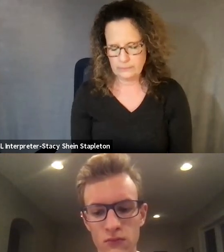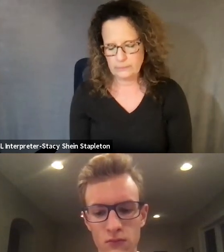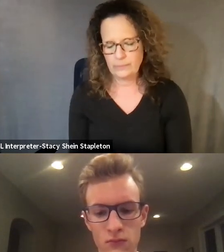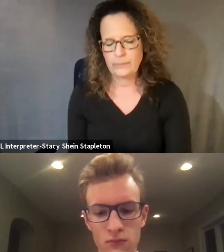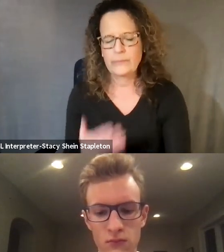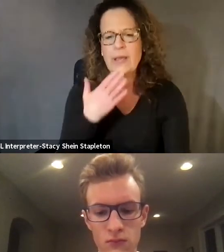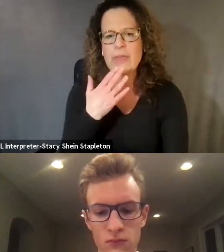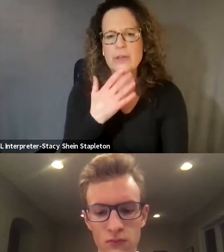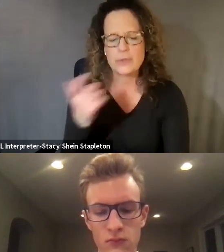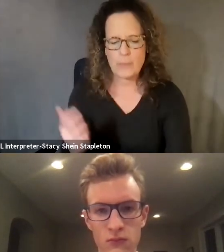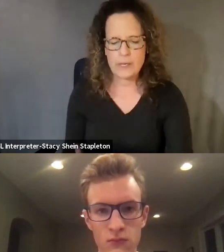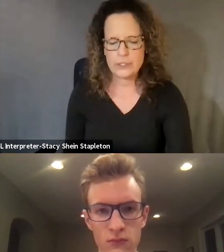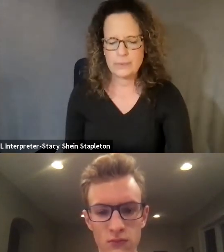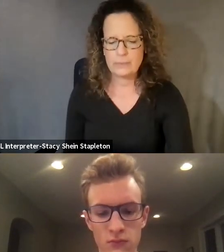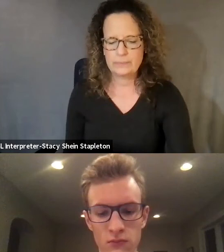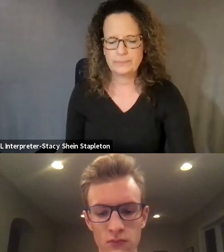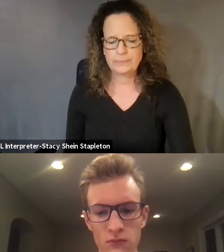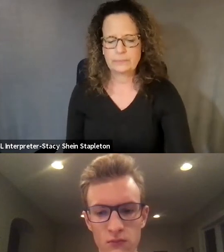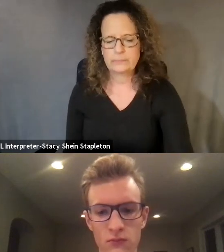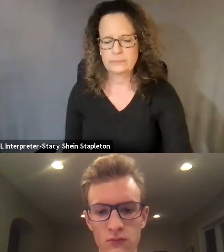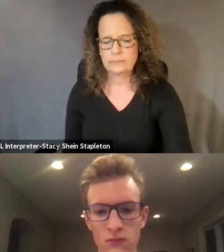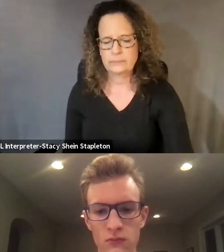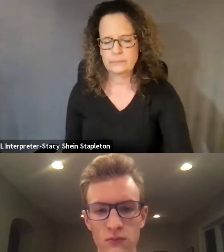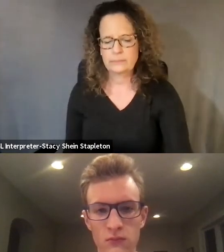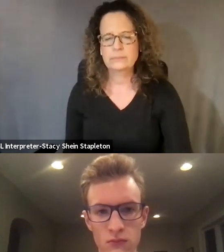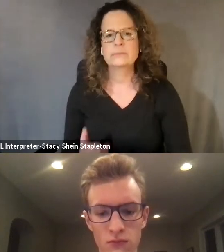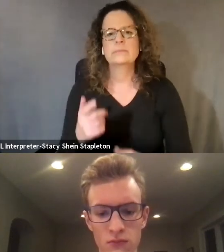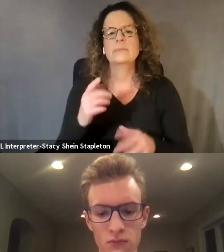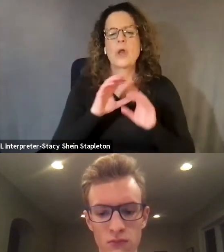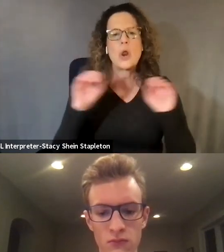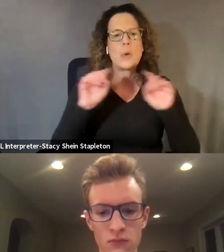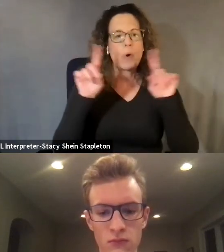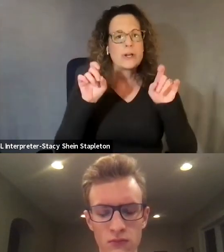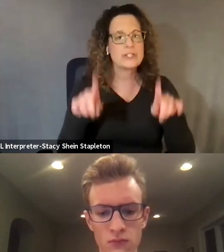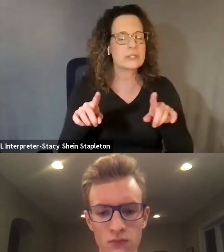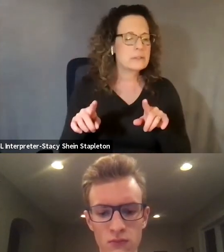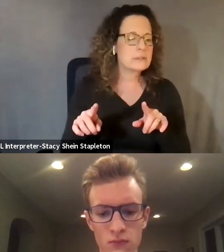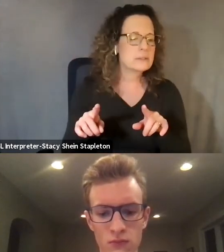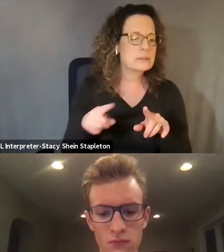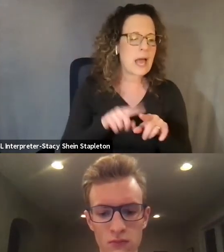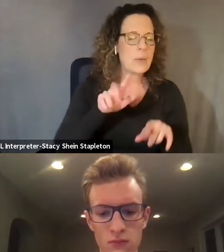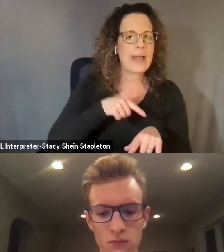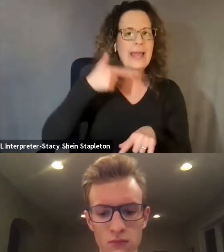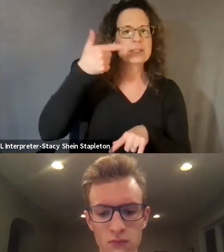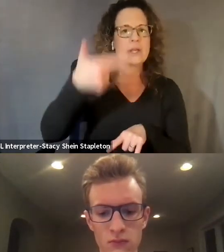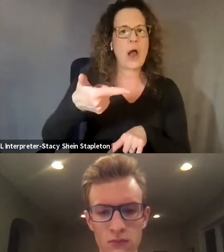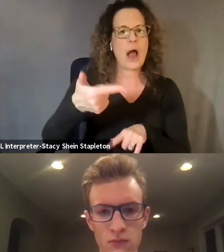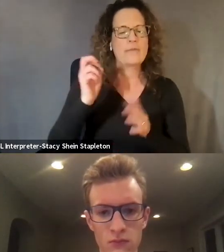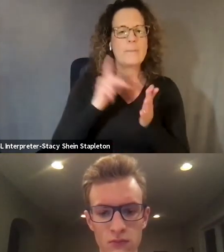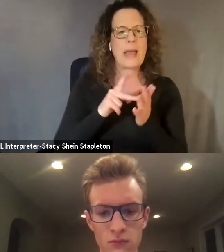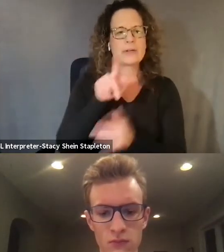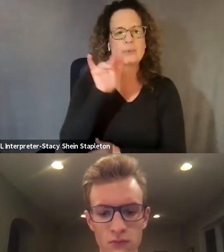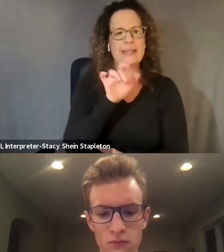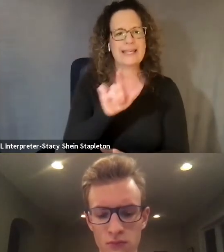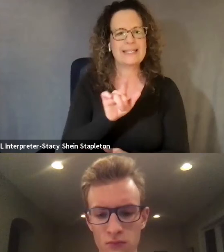Great, thank you so much, Cam. So if there are no more questions, I will hand it off to Liz